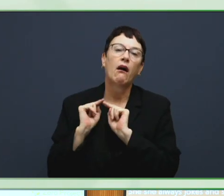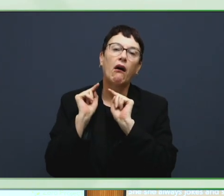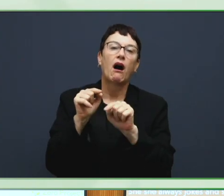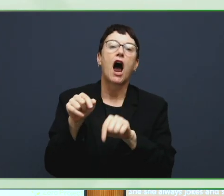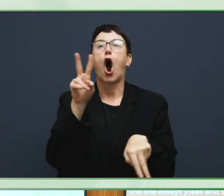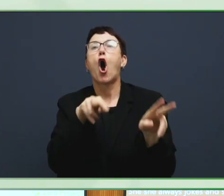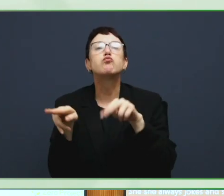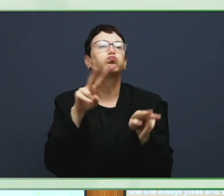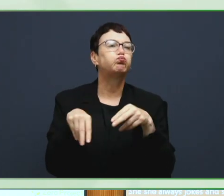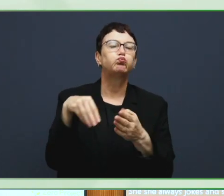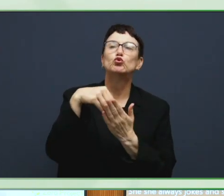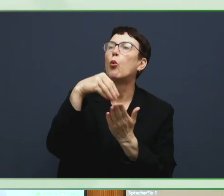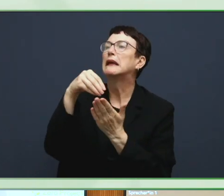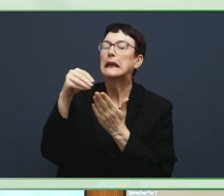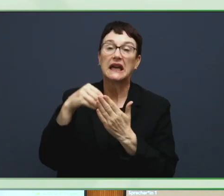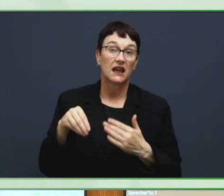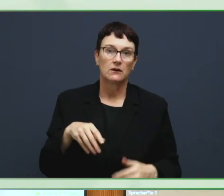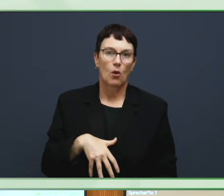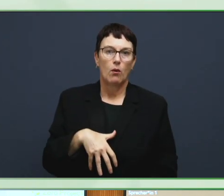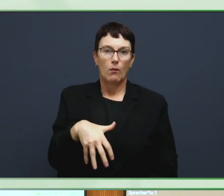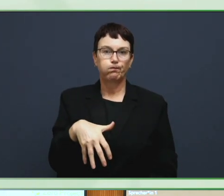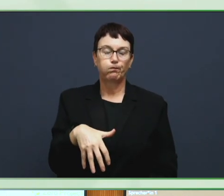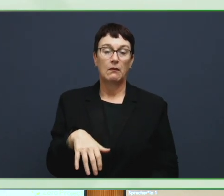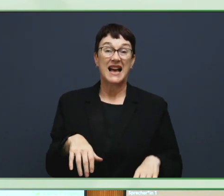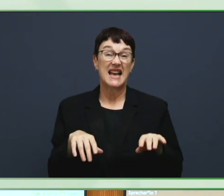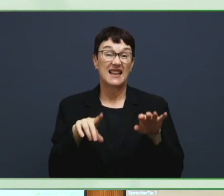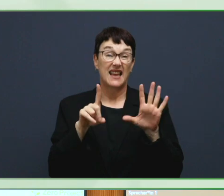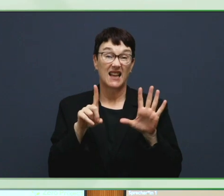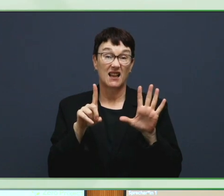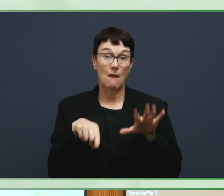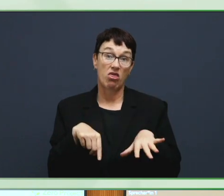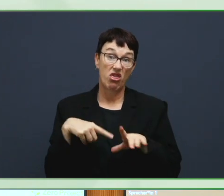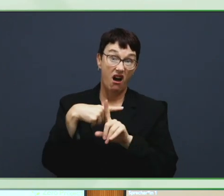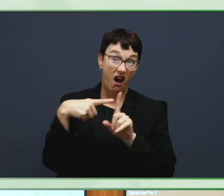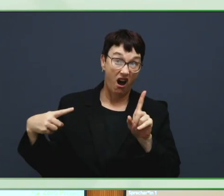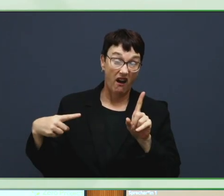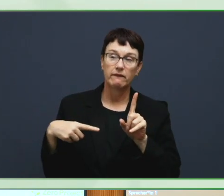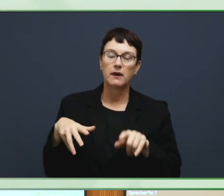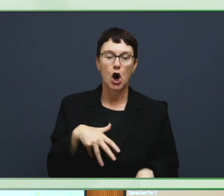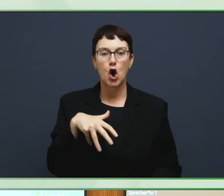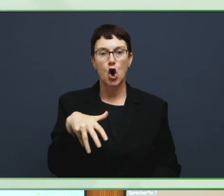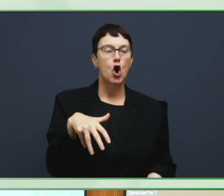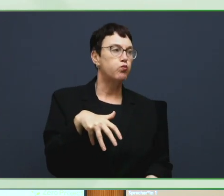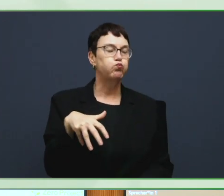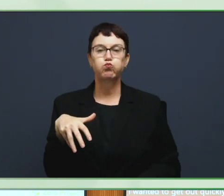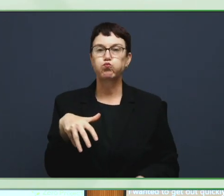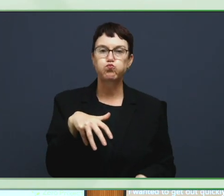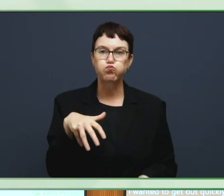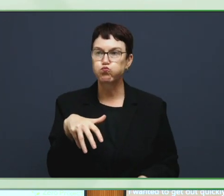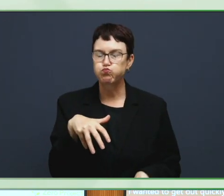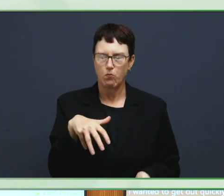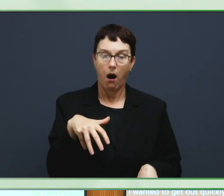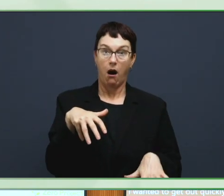born, I wanted to get out quickly. And as a result, I have CP, cerebral palsy, which